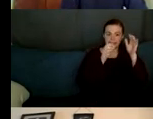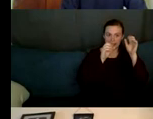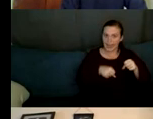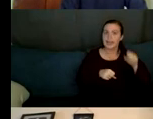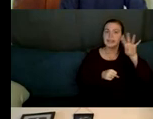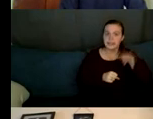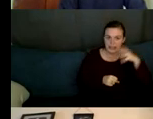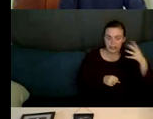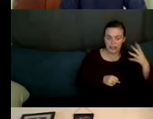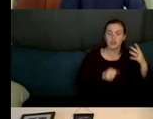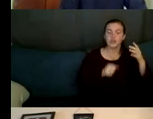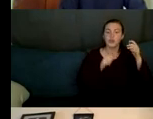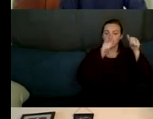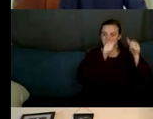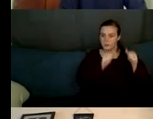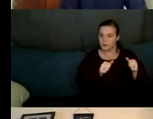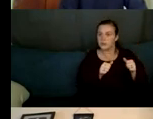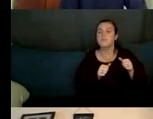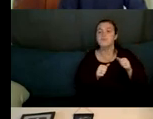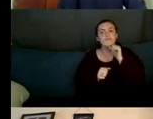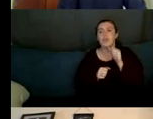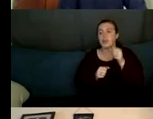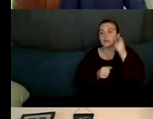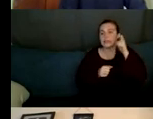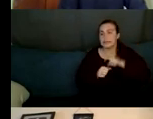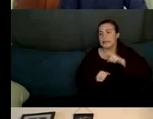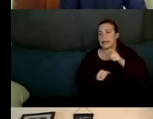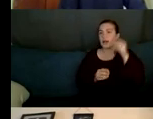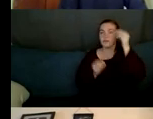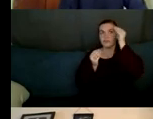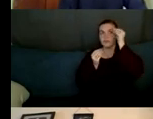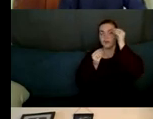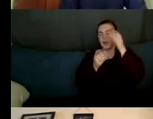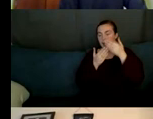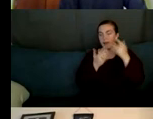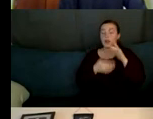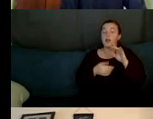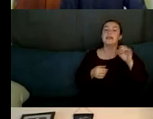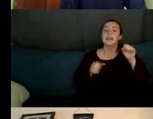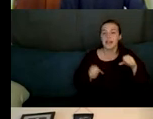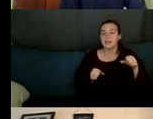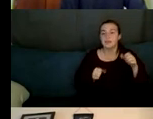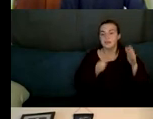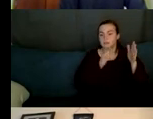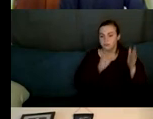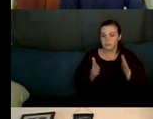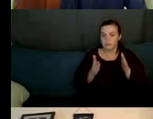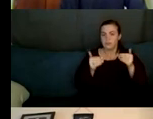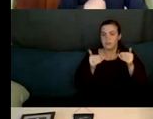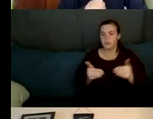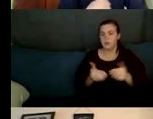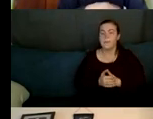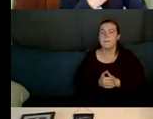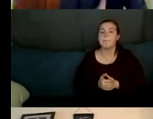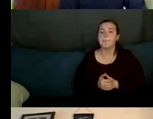actually plan all those out so that nobody has to think about it, which is especially helpful if your event is running